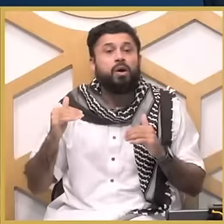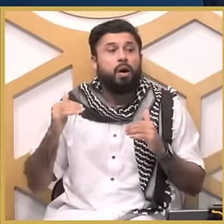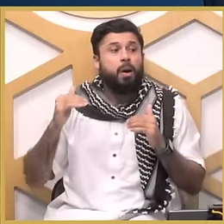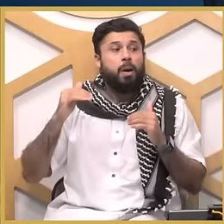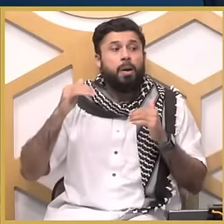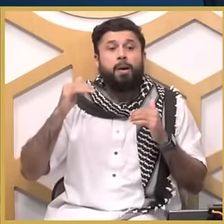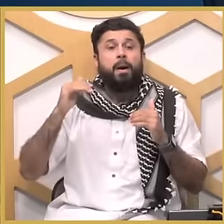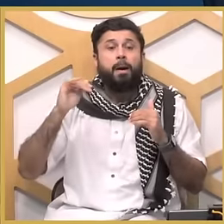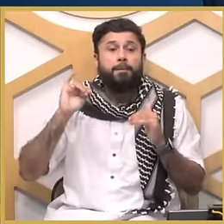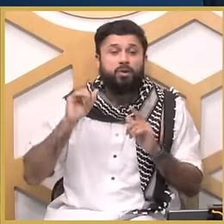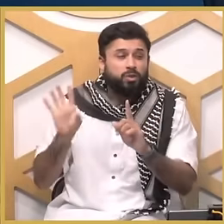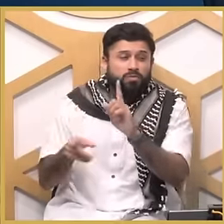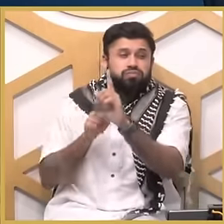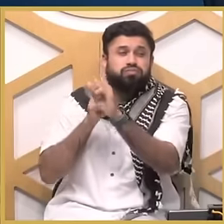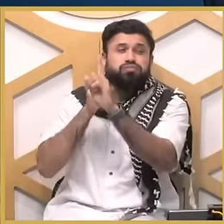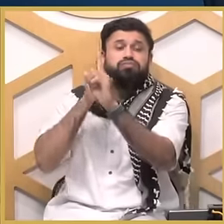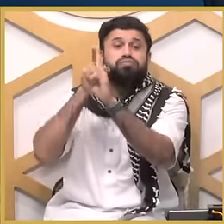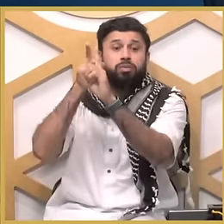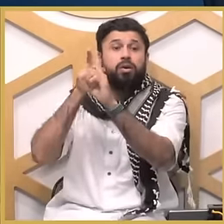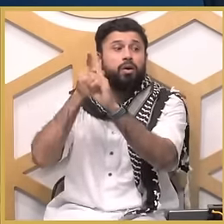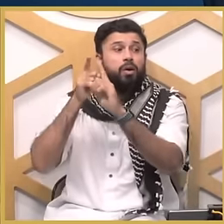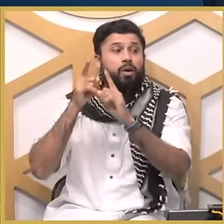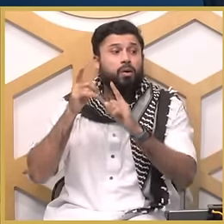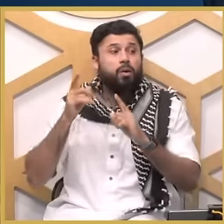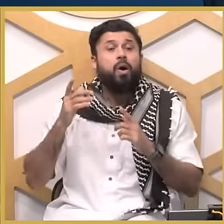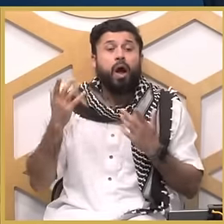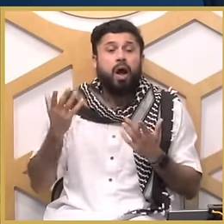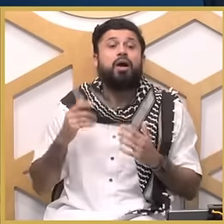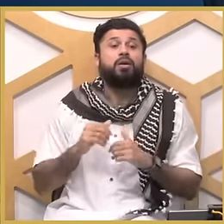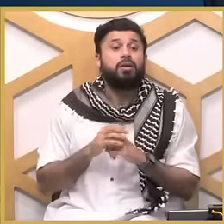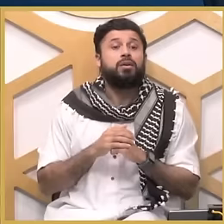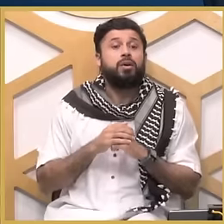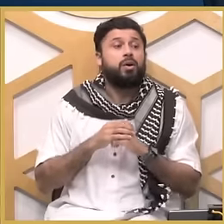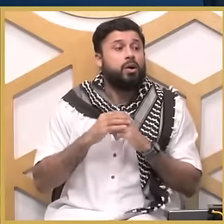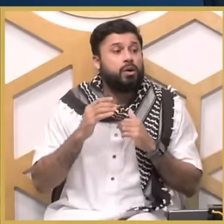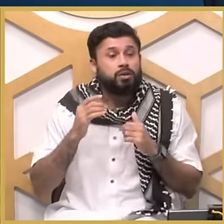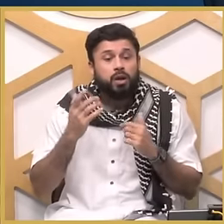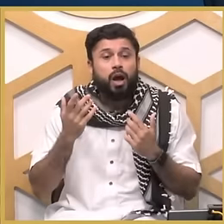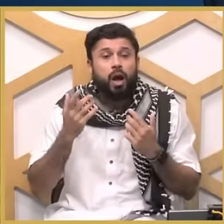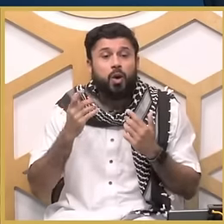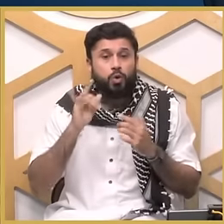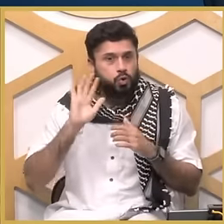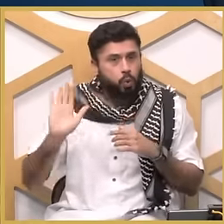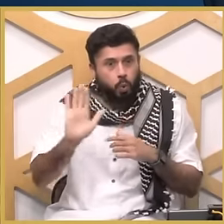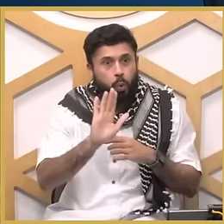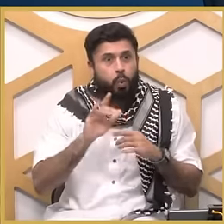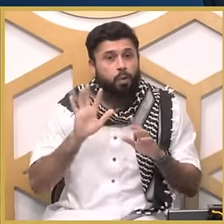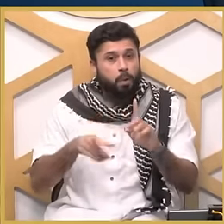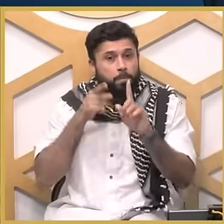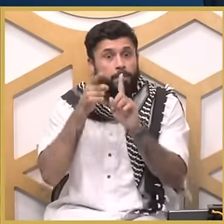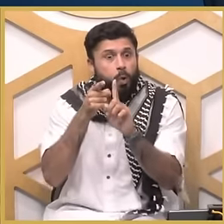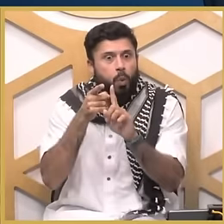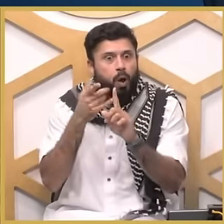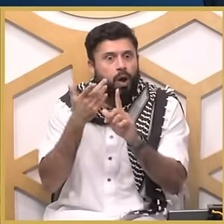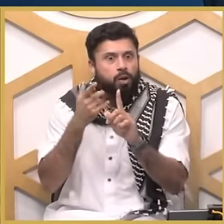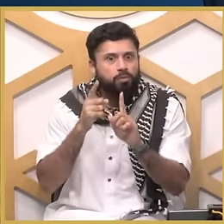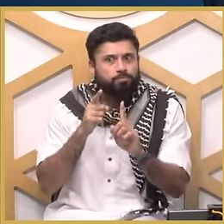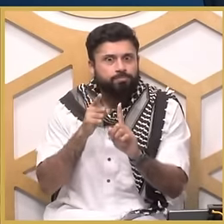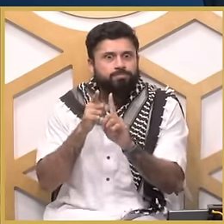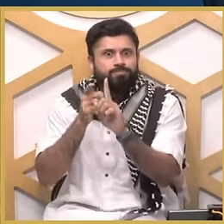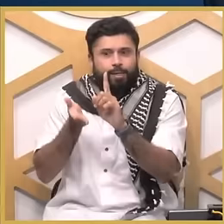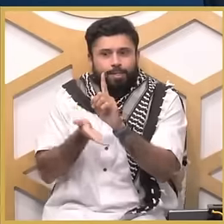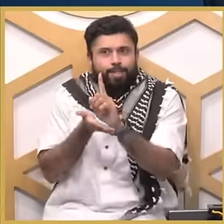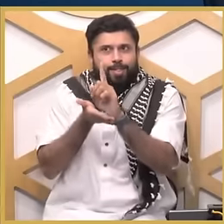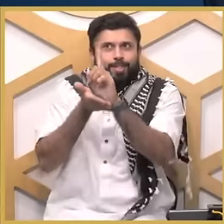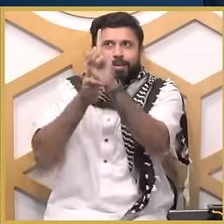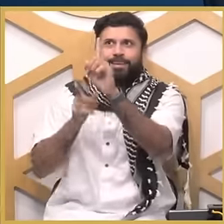me just to cross over the bridge from Jahannam. That's it. And if that's your biggest goal, then there's a big chance this person is going to fall short. And if they fall